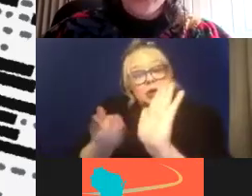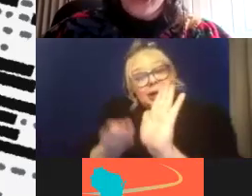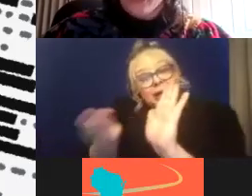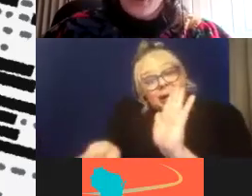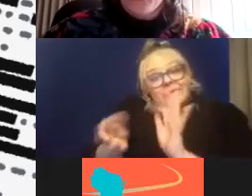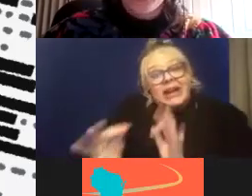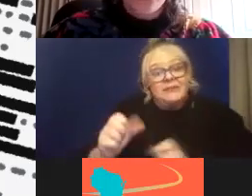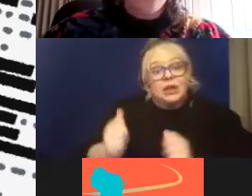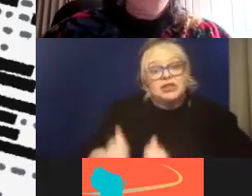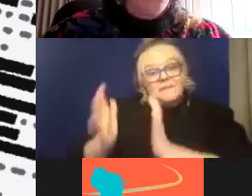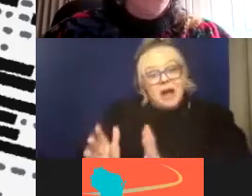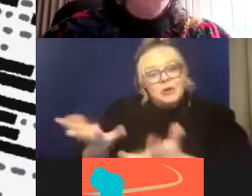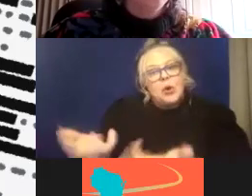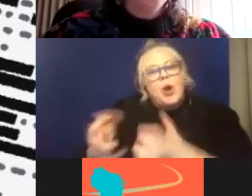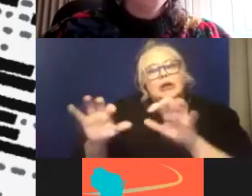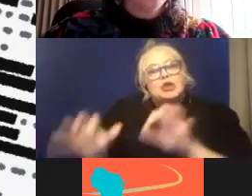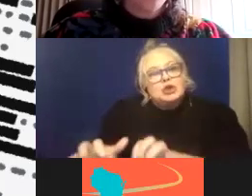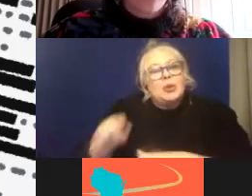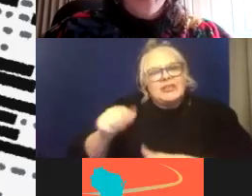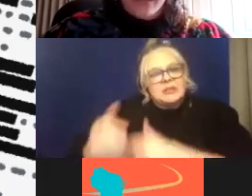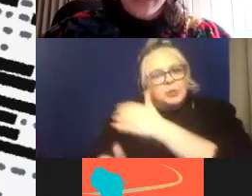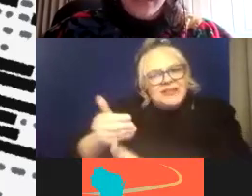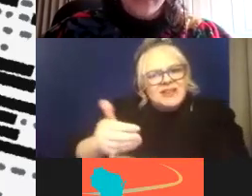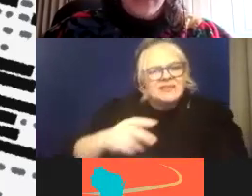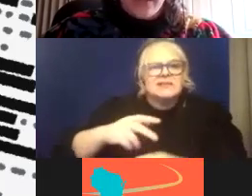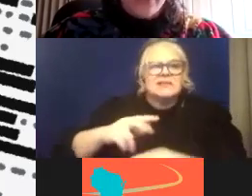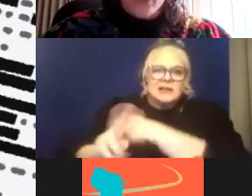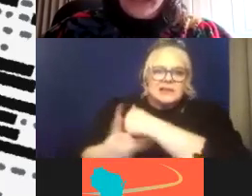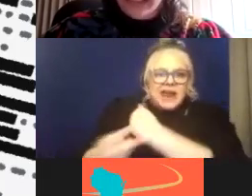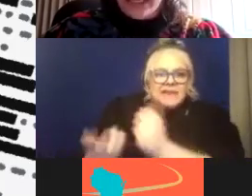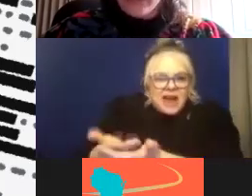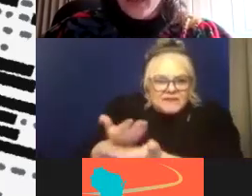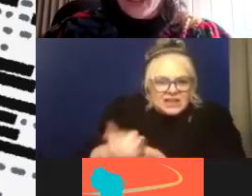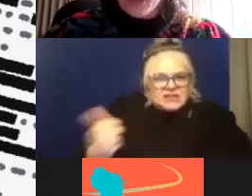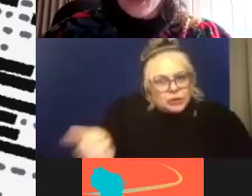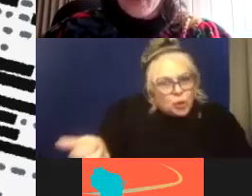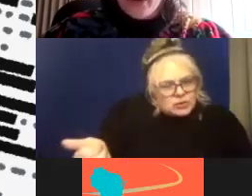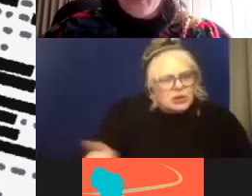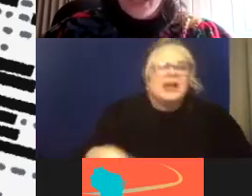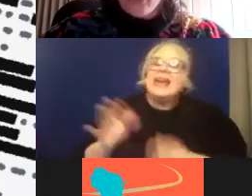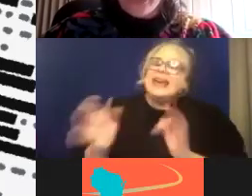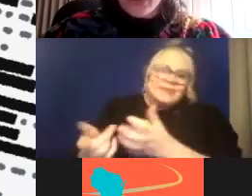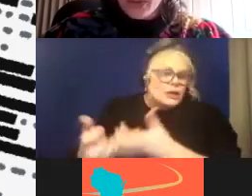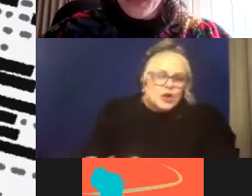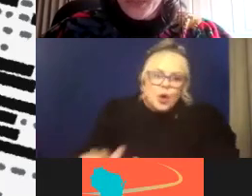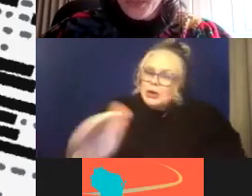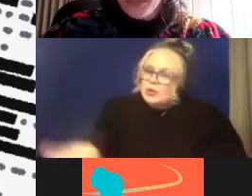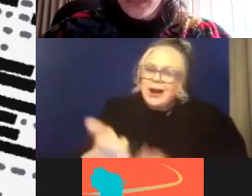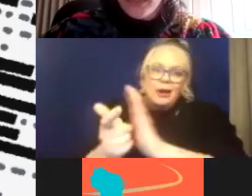an attorney or law enforcement. Without my consent, it has really detailed information that's prepared by